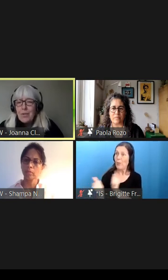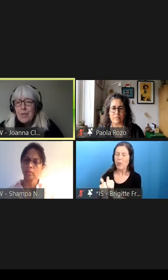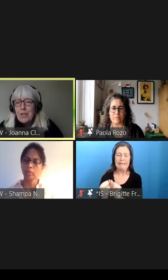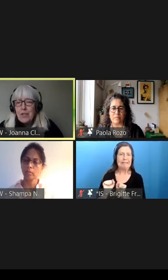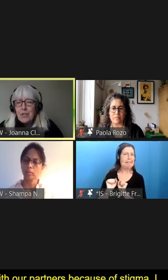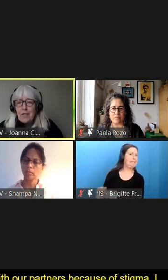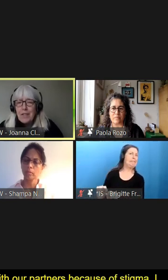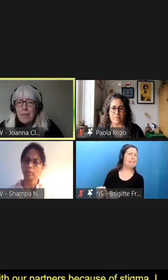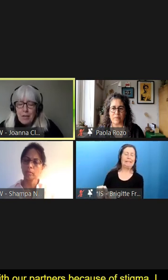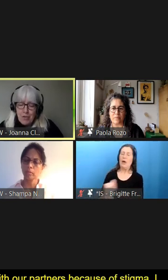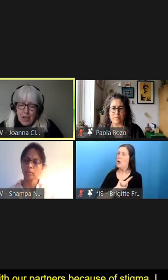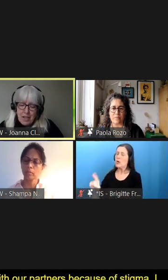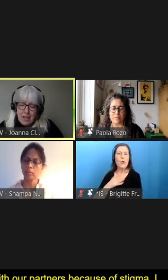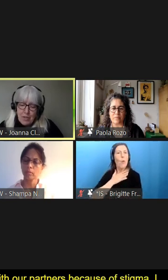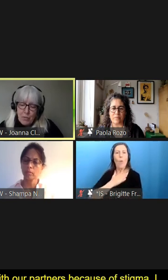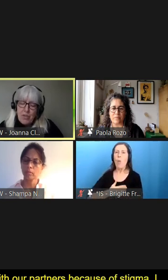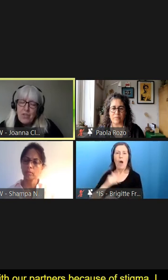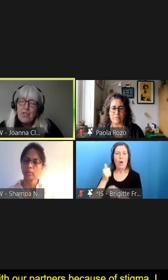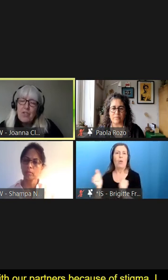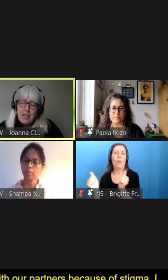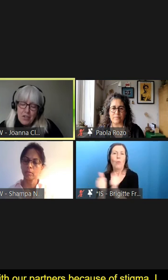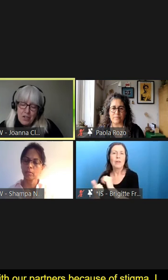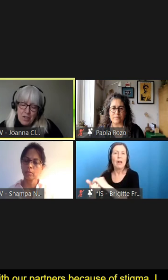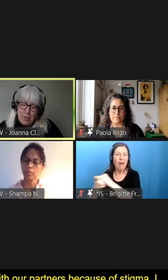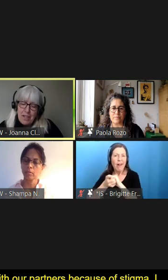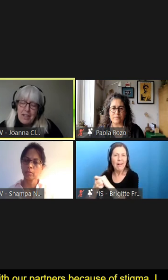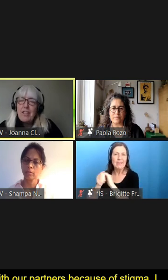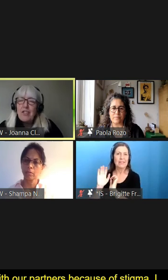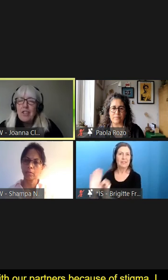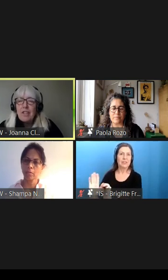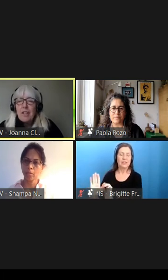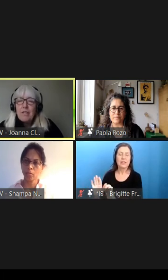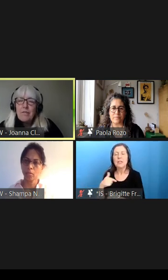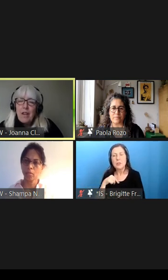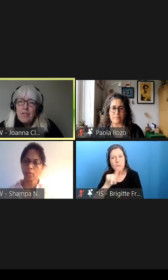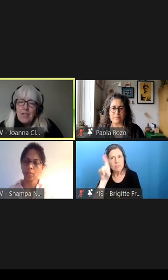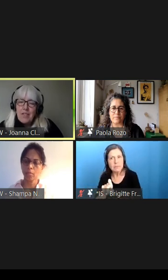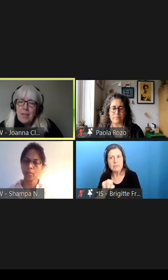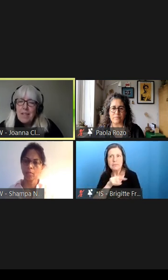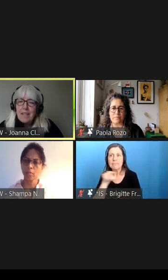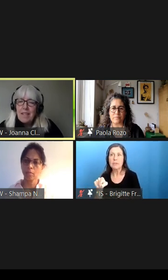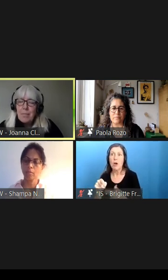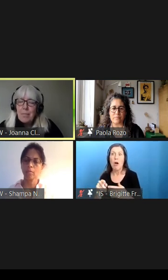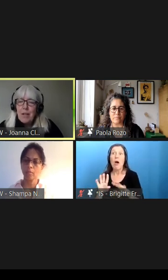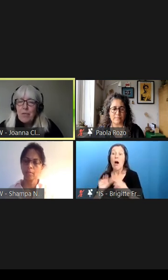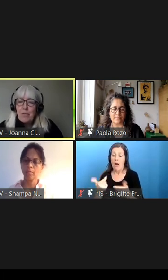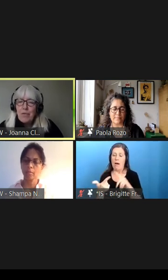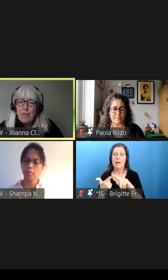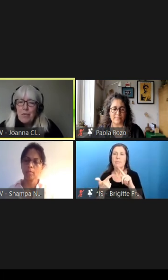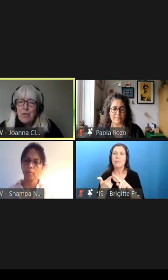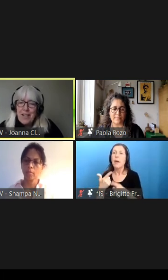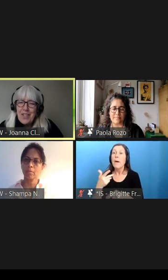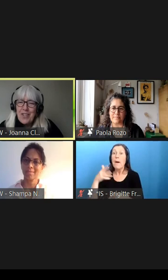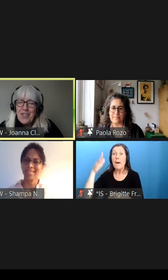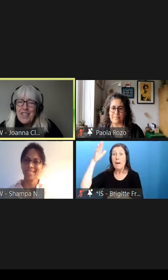that a question really about gender and what are the strategies for engaging fathers. I mean, these are both